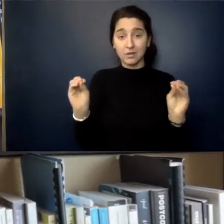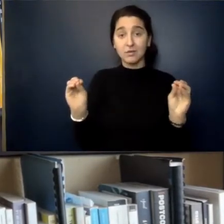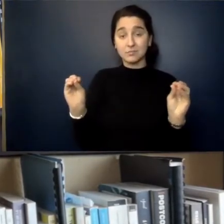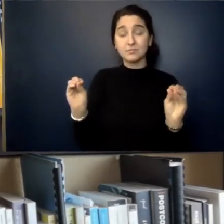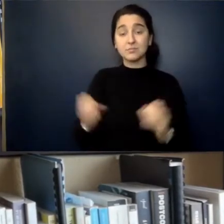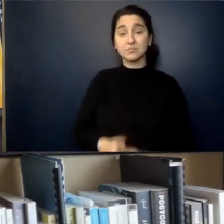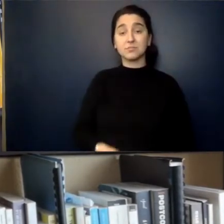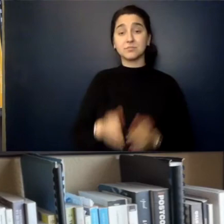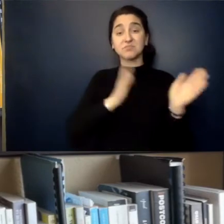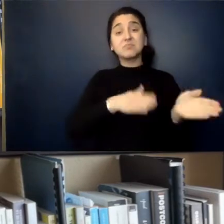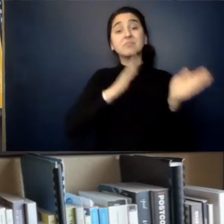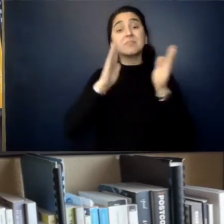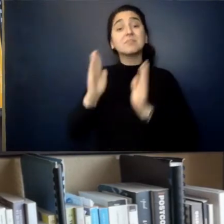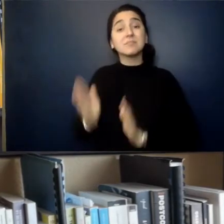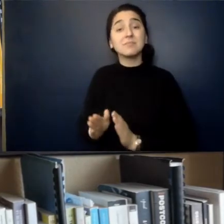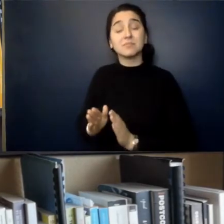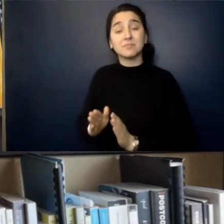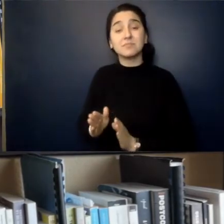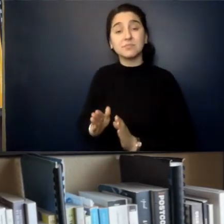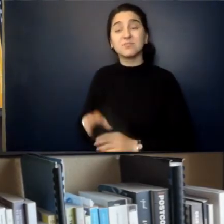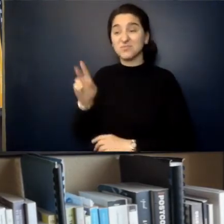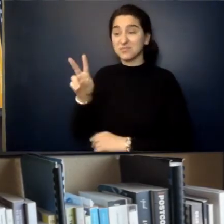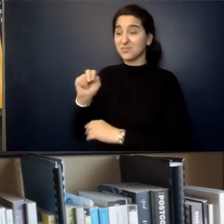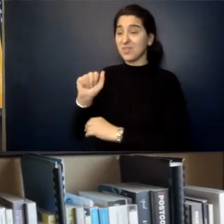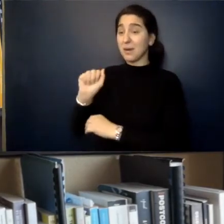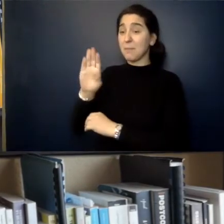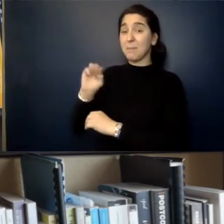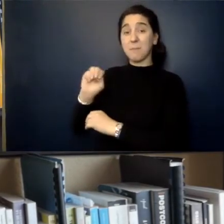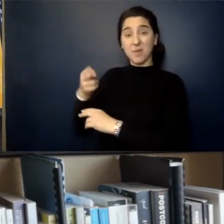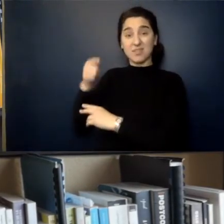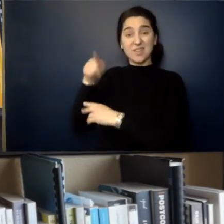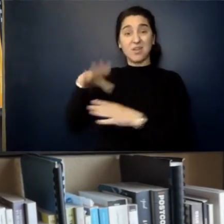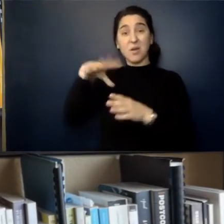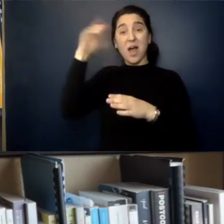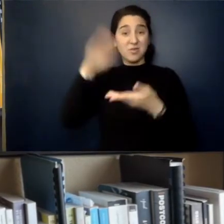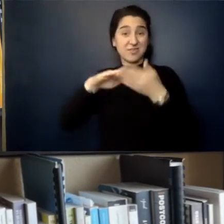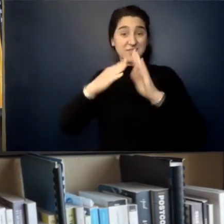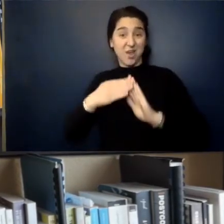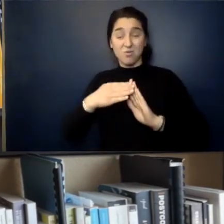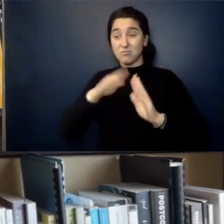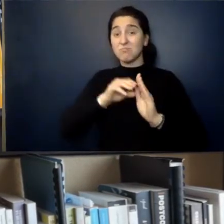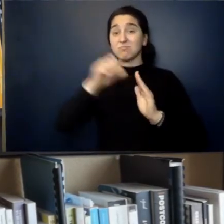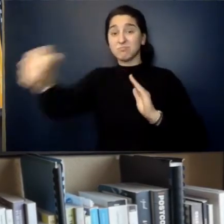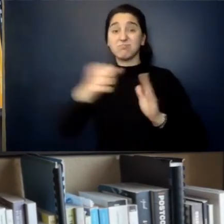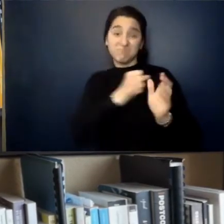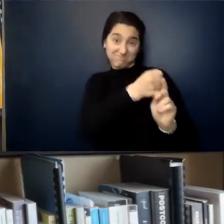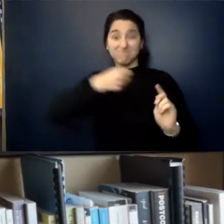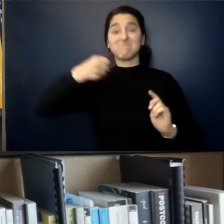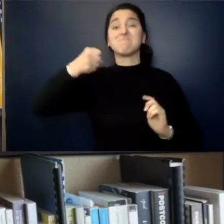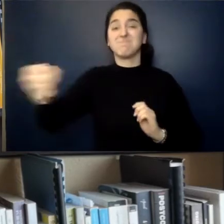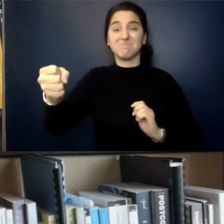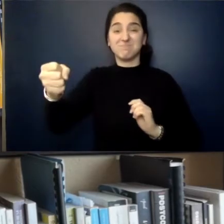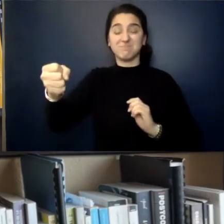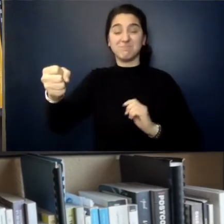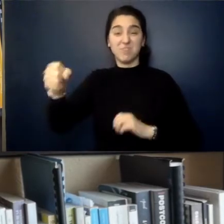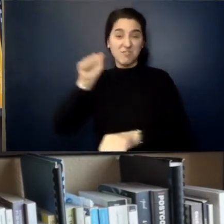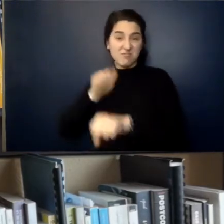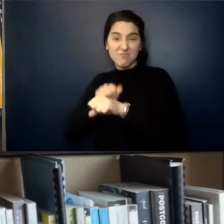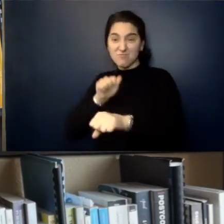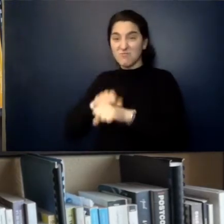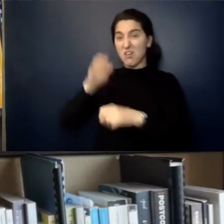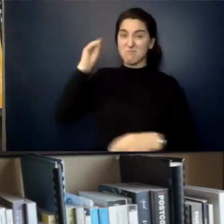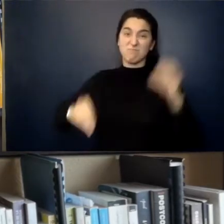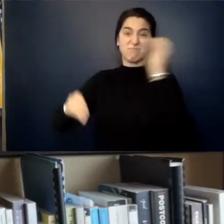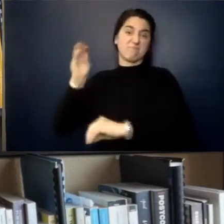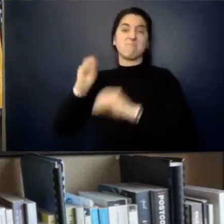profaned God and the king. And that day,